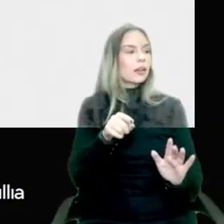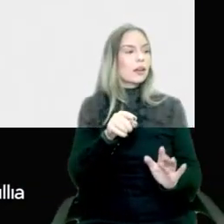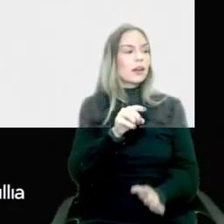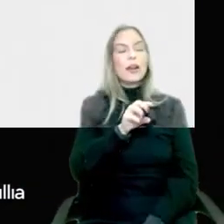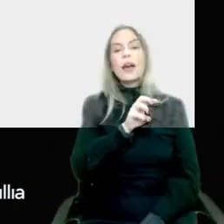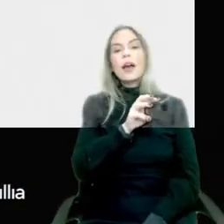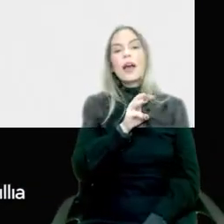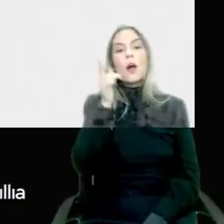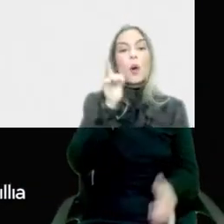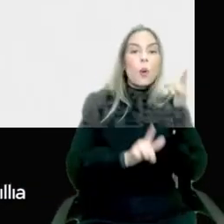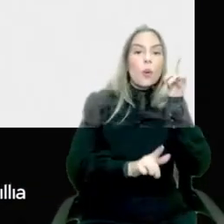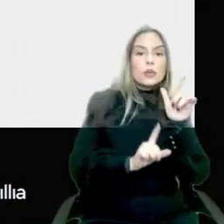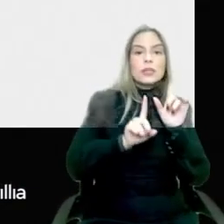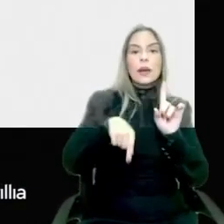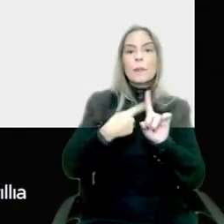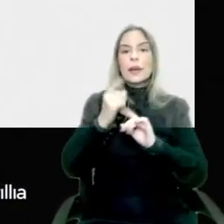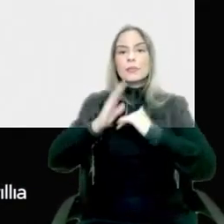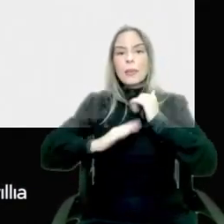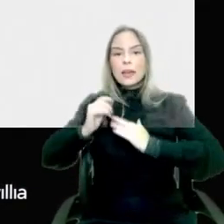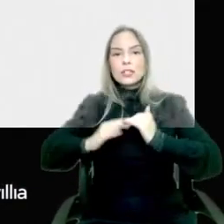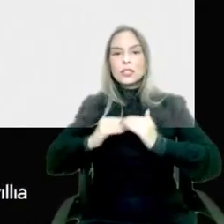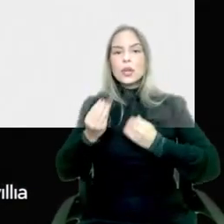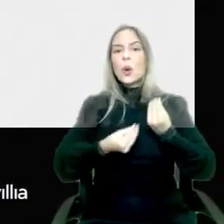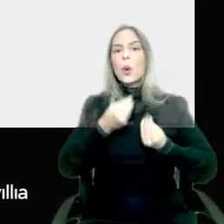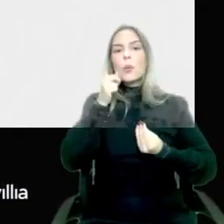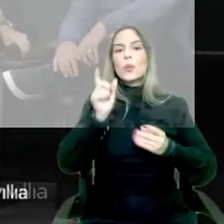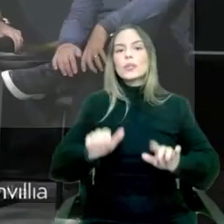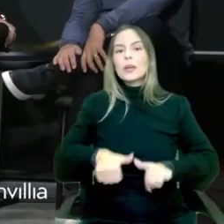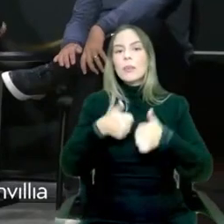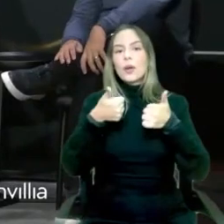how to set ourselves apart.